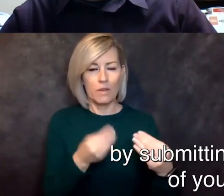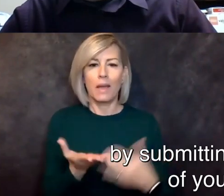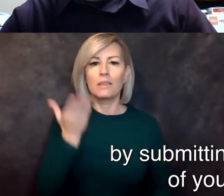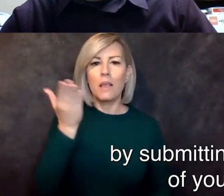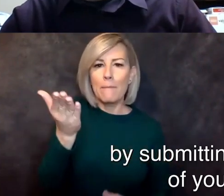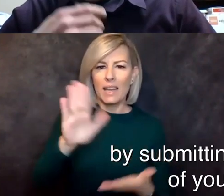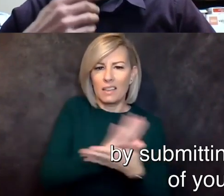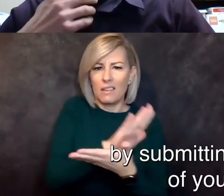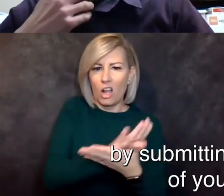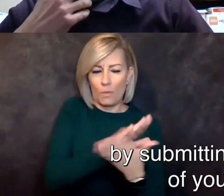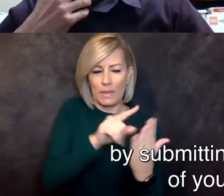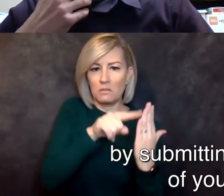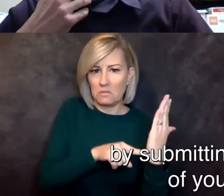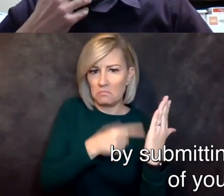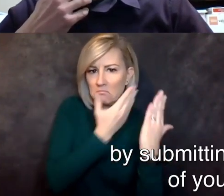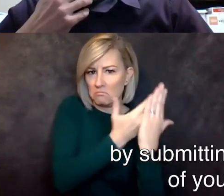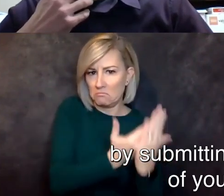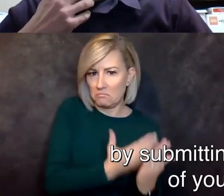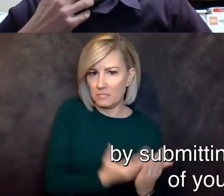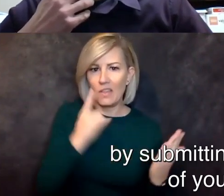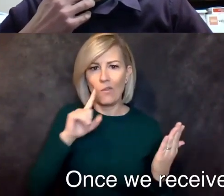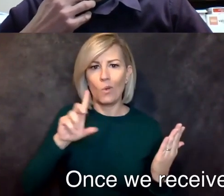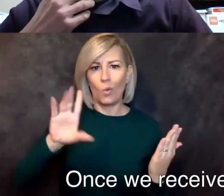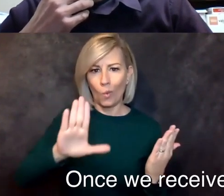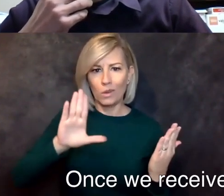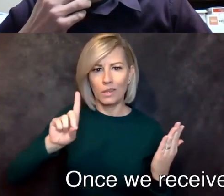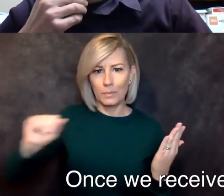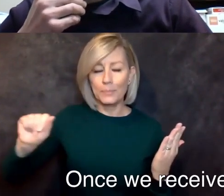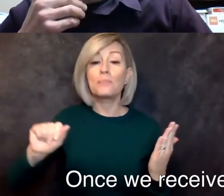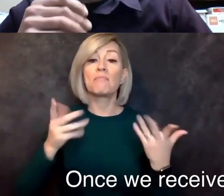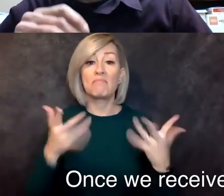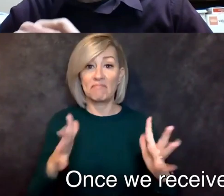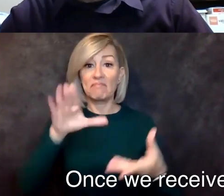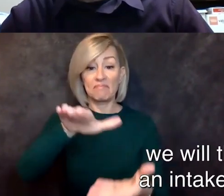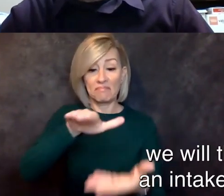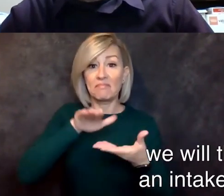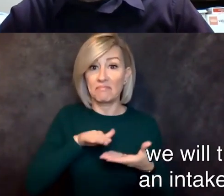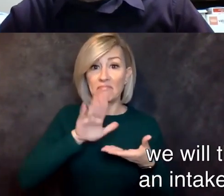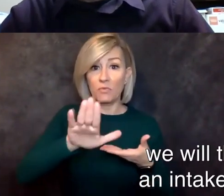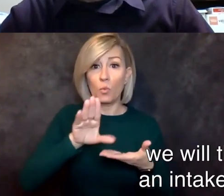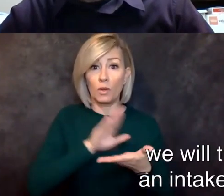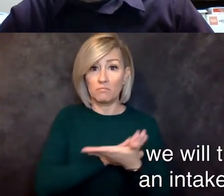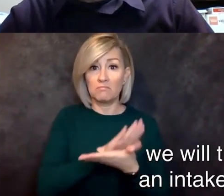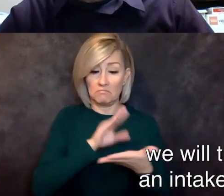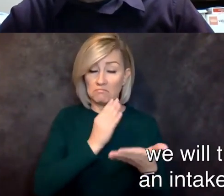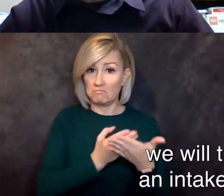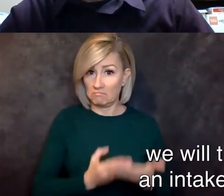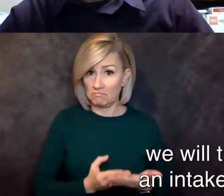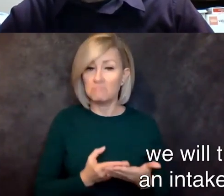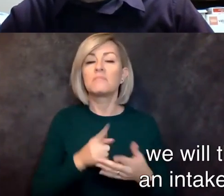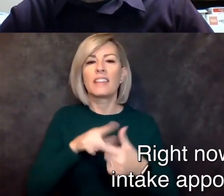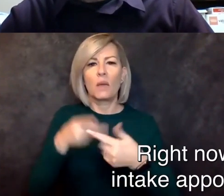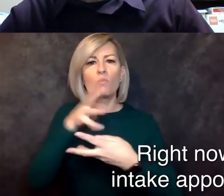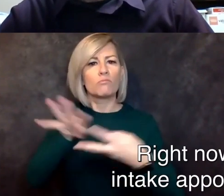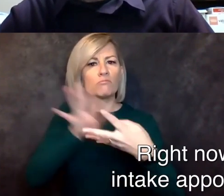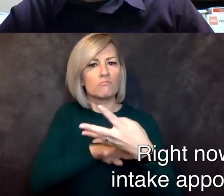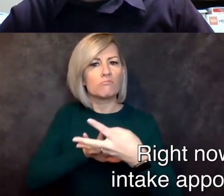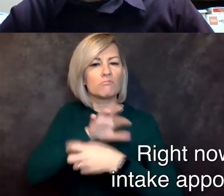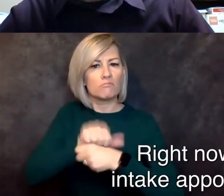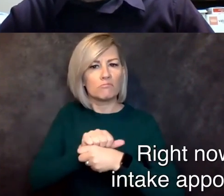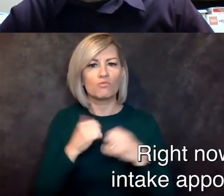of your disability. Once we receive your documentation, we will then schedule an intake appointment. Right now,